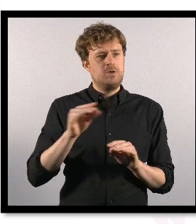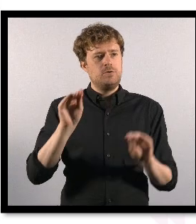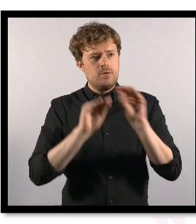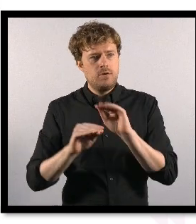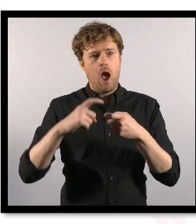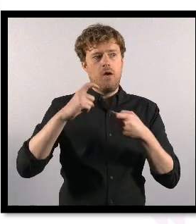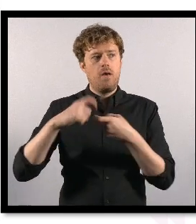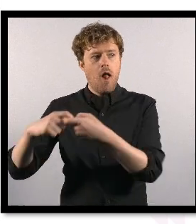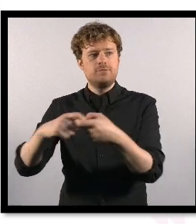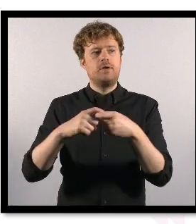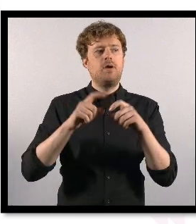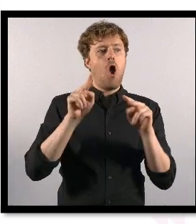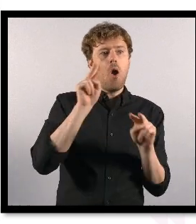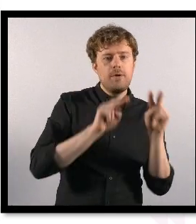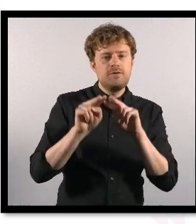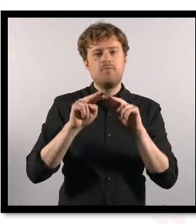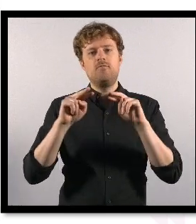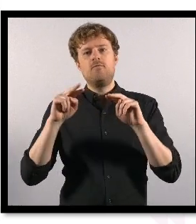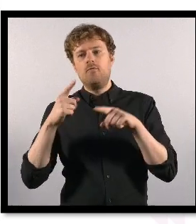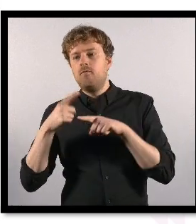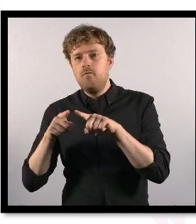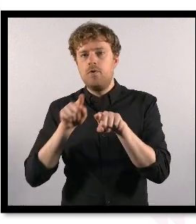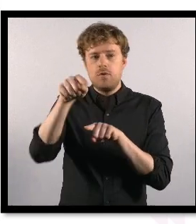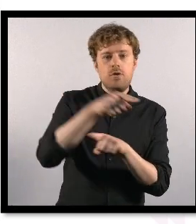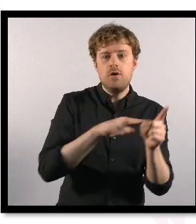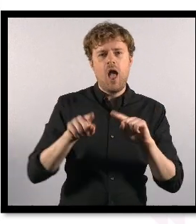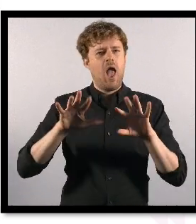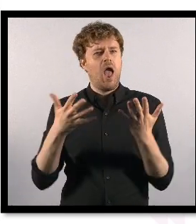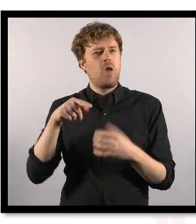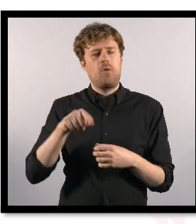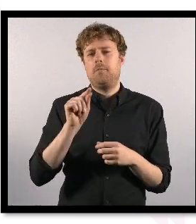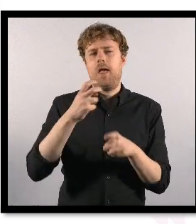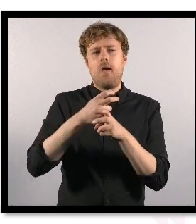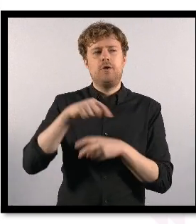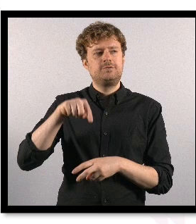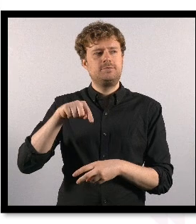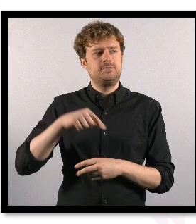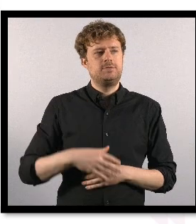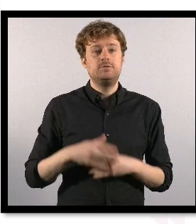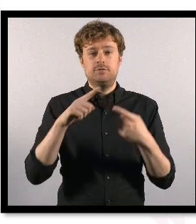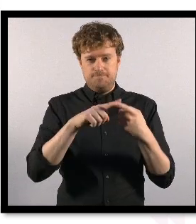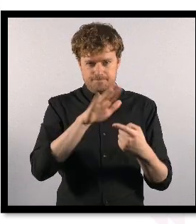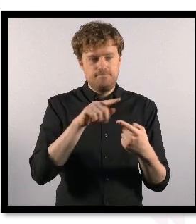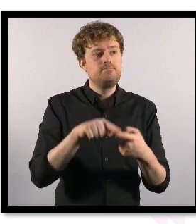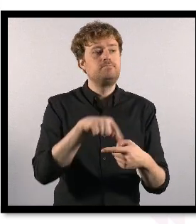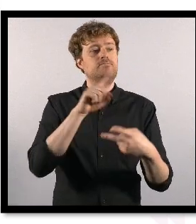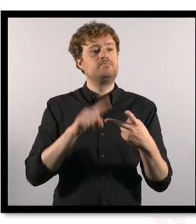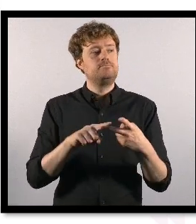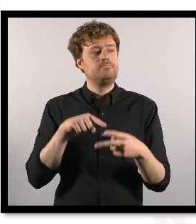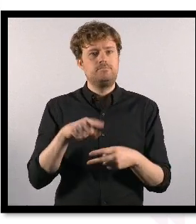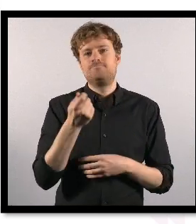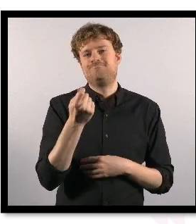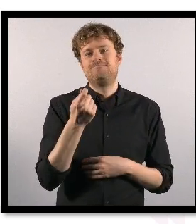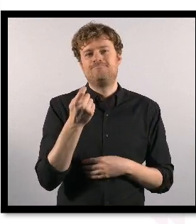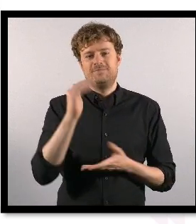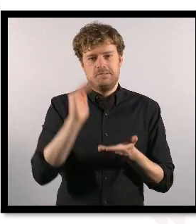focus on cost spending as well. Now, we are equally responsible for managing our cost, but at the same time, our carbon footprint,